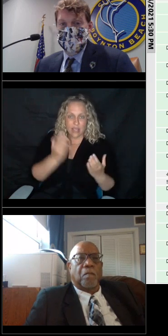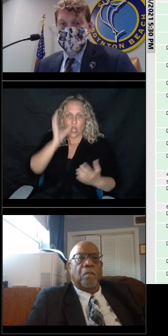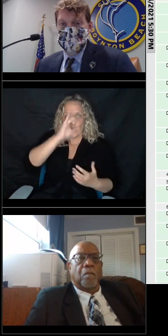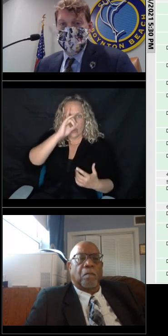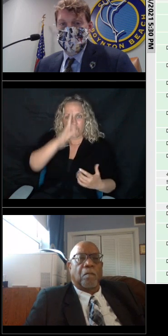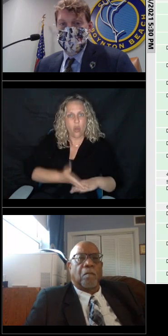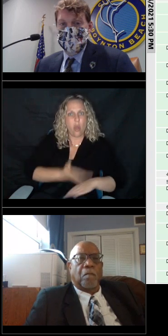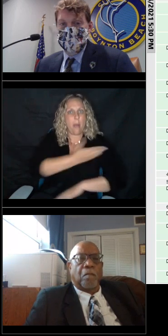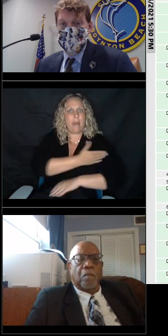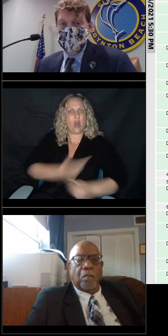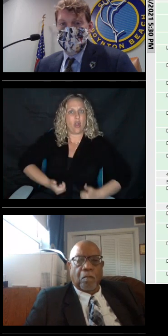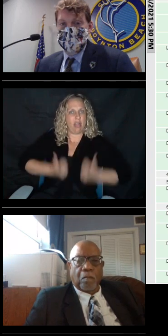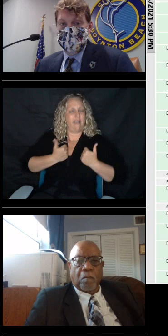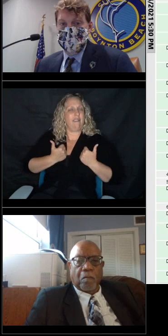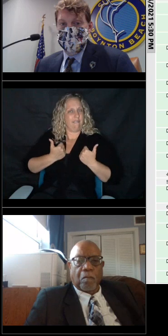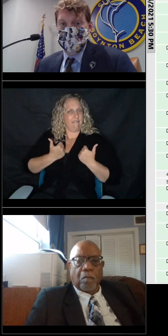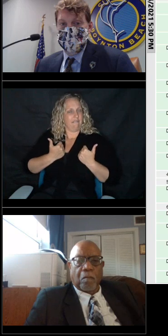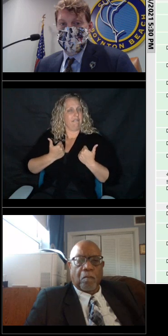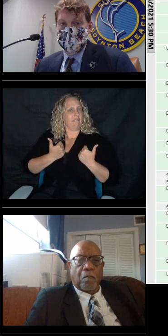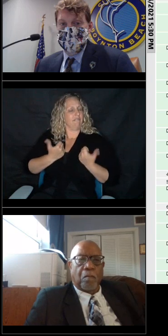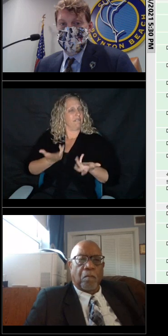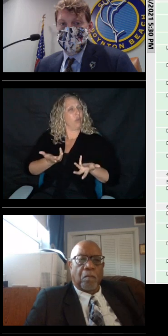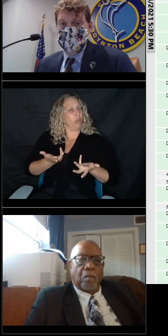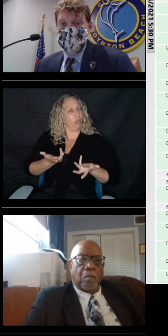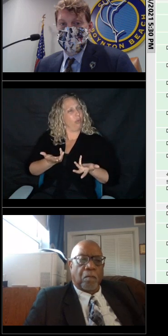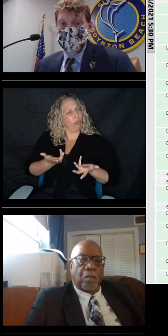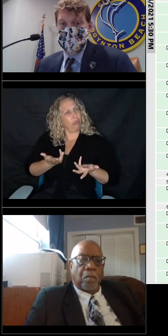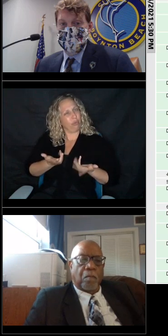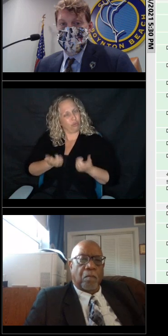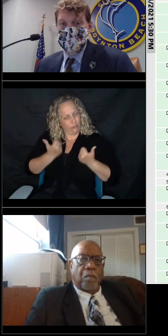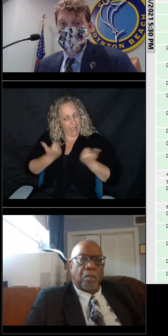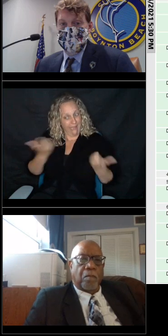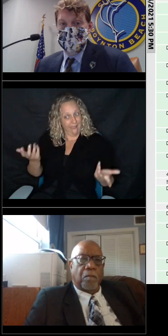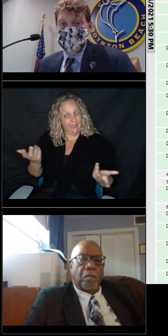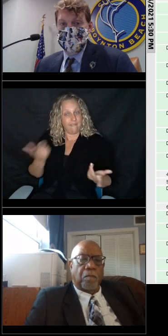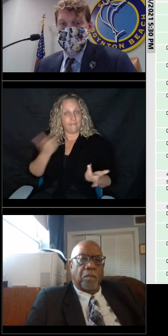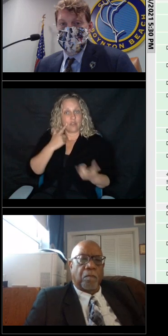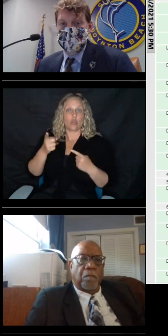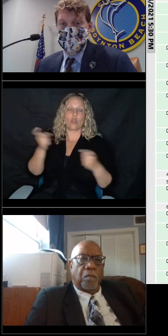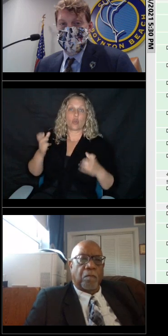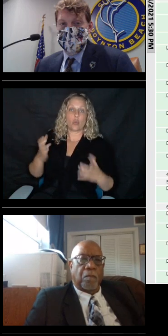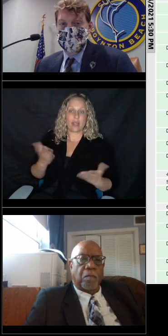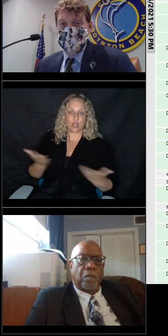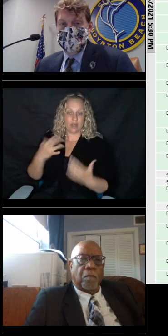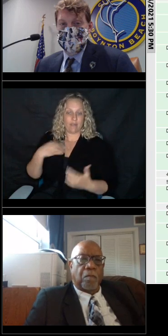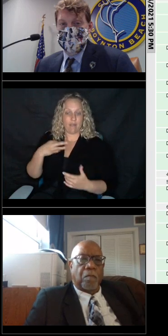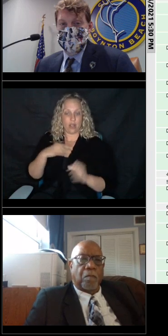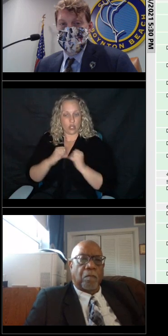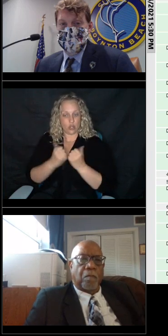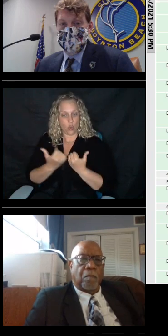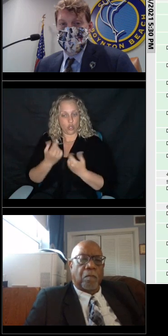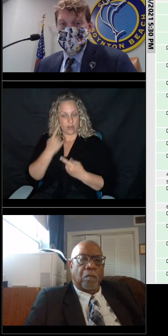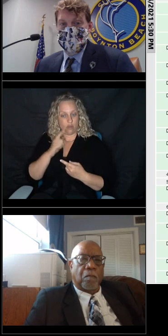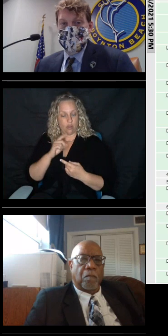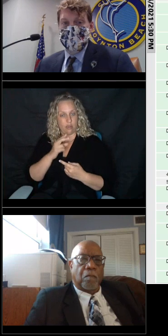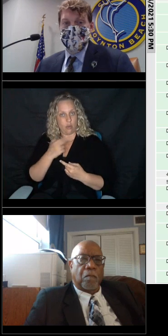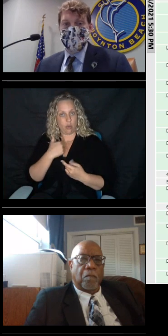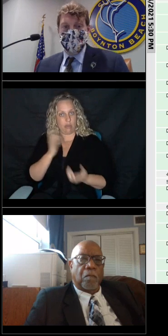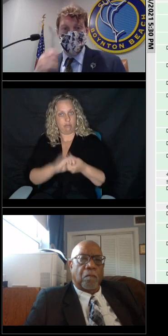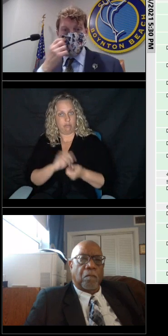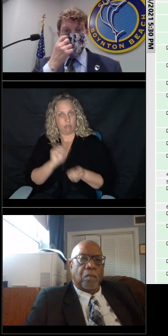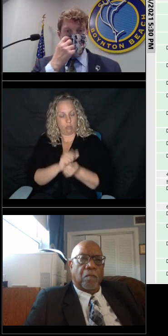and for survival. And so as the public relations director for the Volunteer Association, we stand with the city,